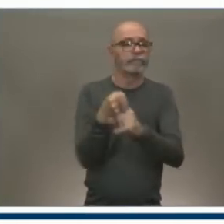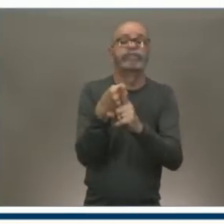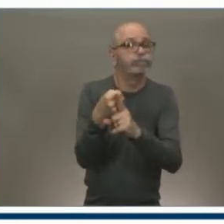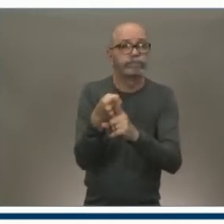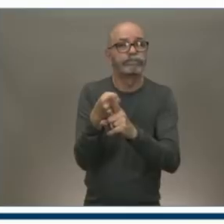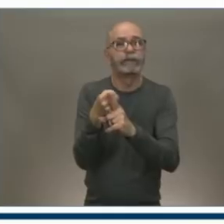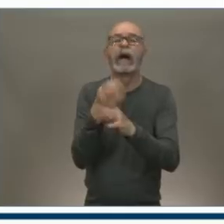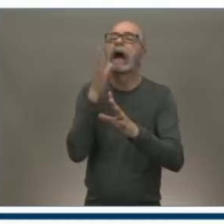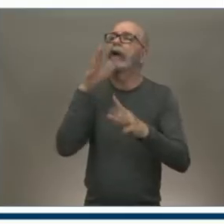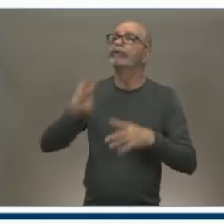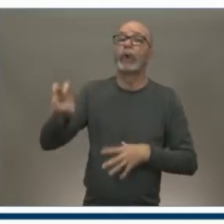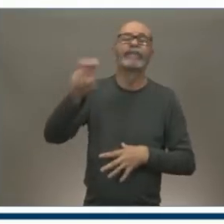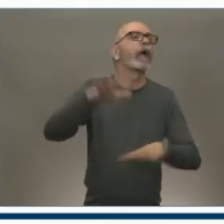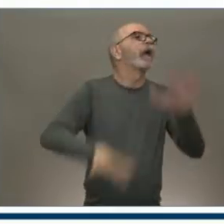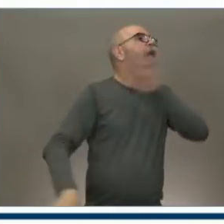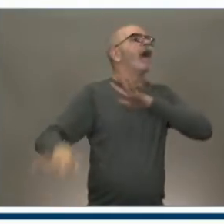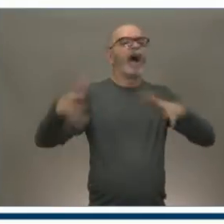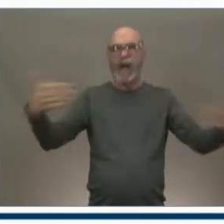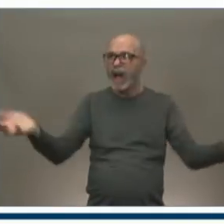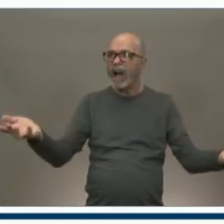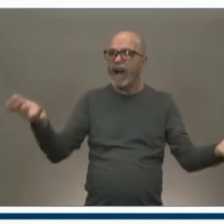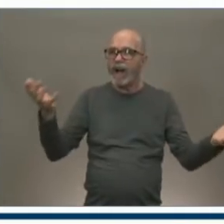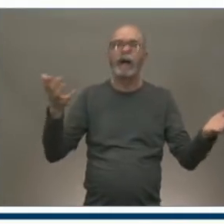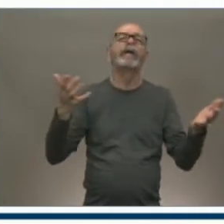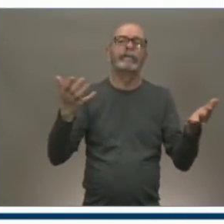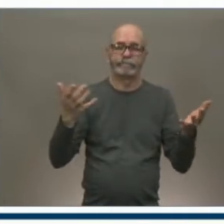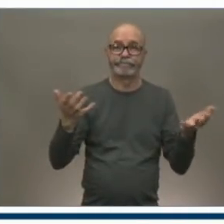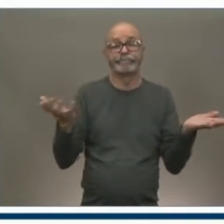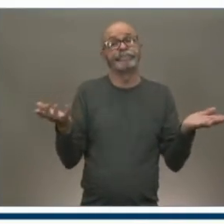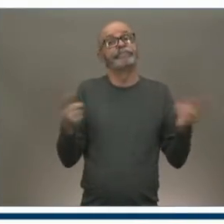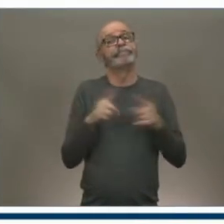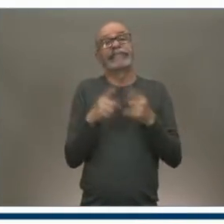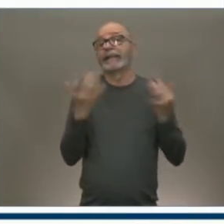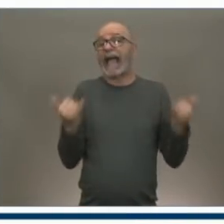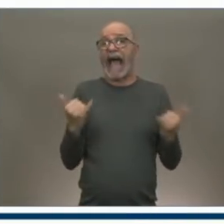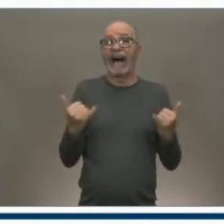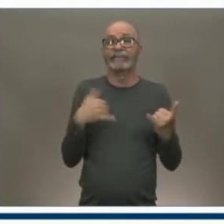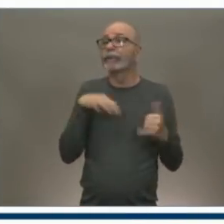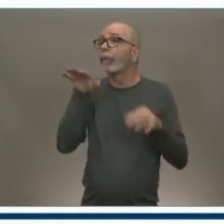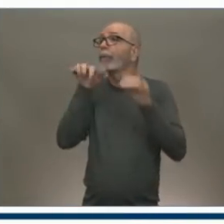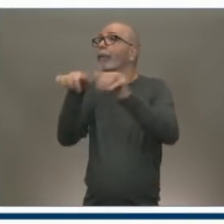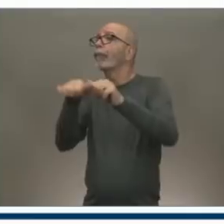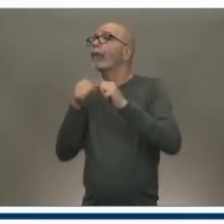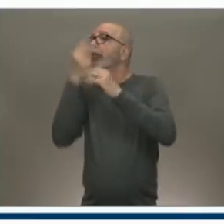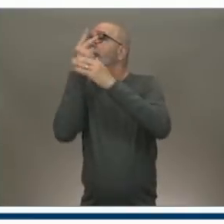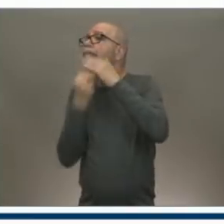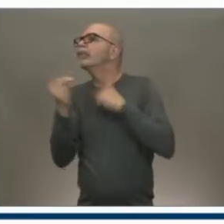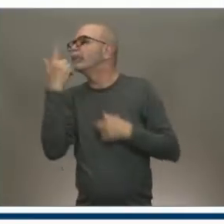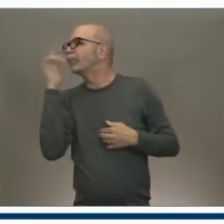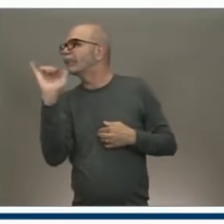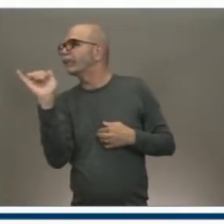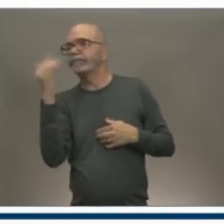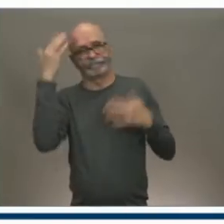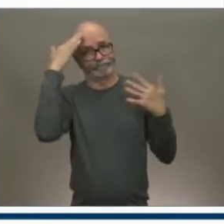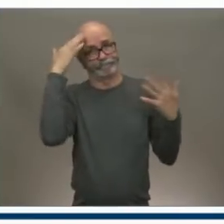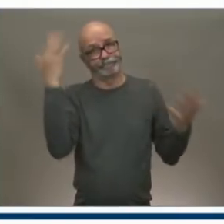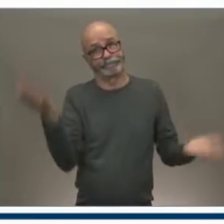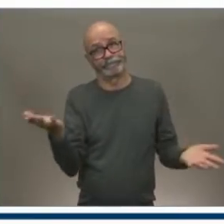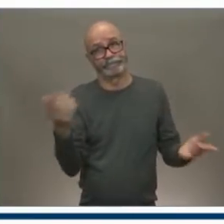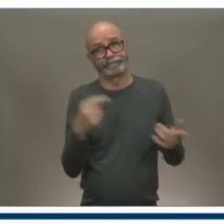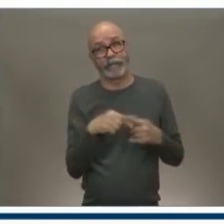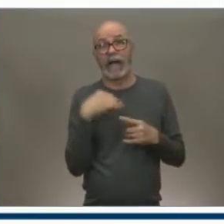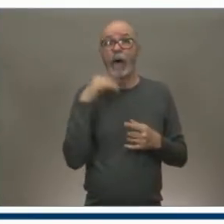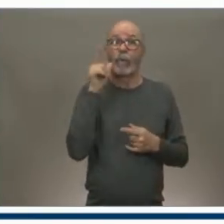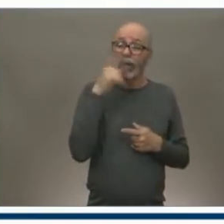sector. So there's a lot of unknowns, and when we know it, we'll communicate it out to the industry and to all Nova Scotians if there's any restrictions being